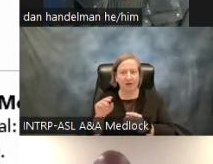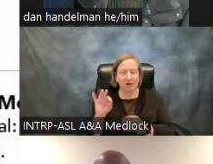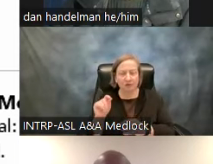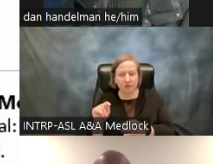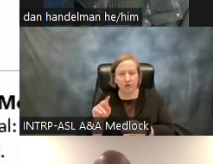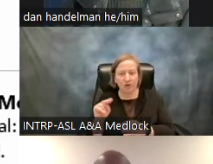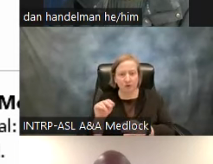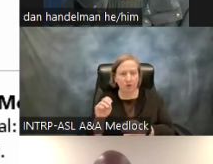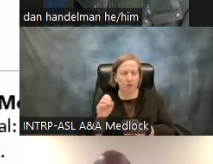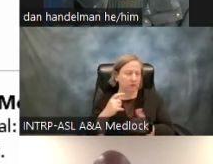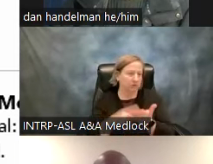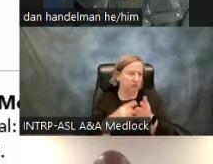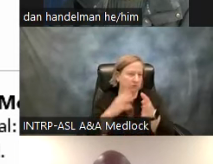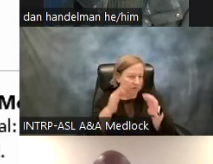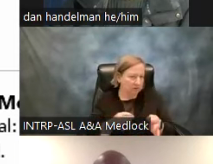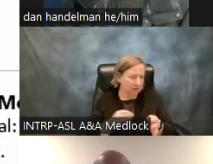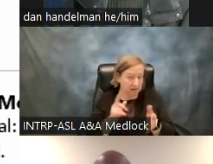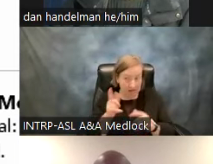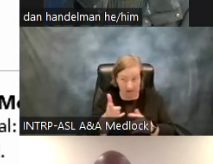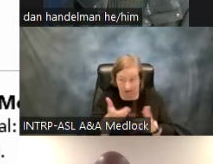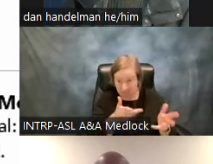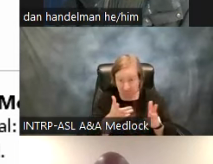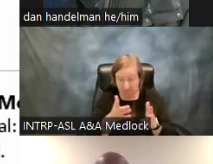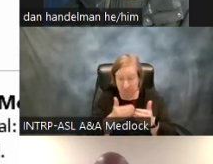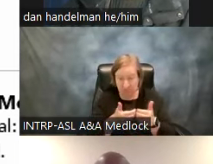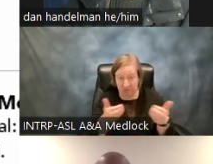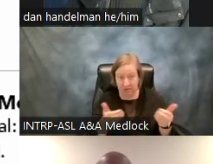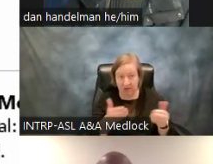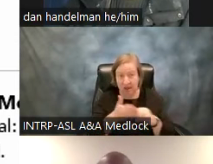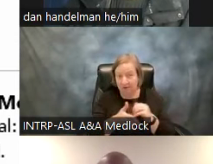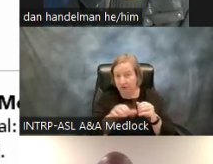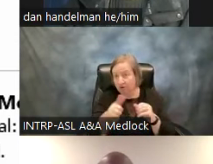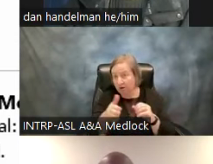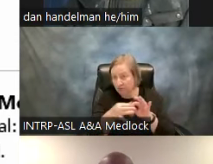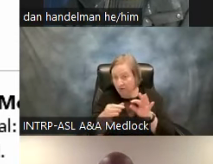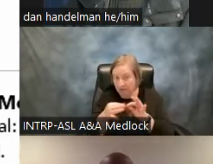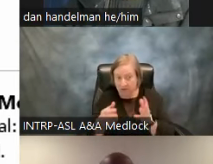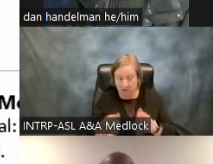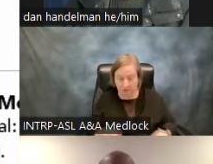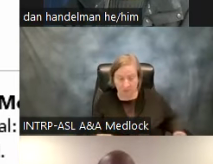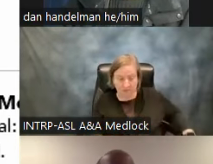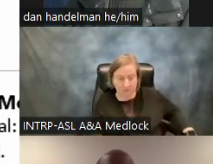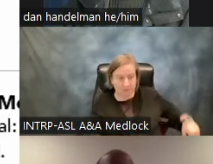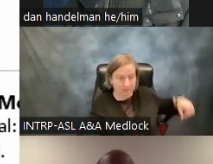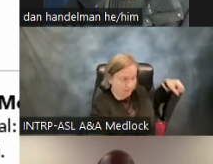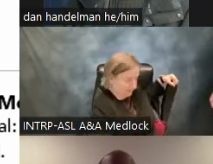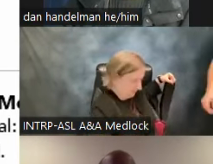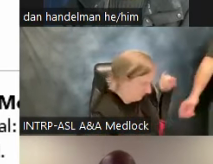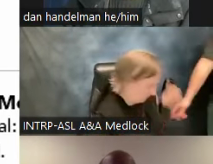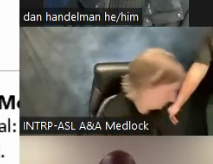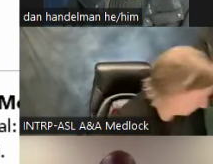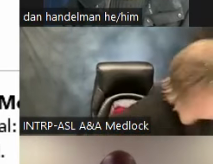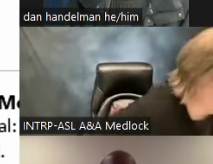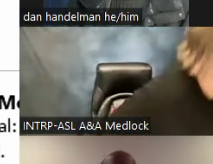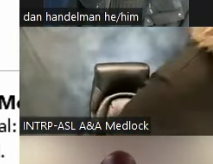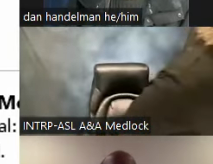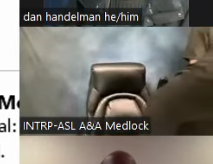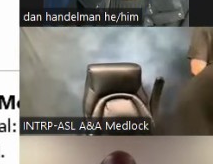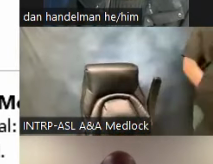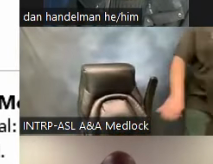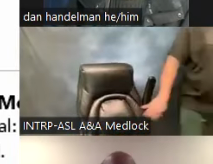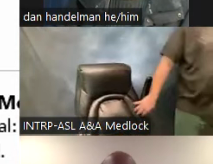separately Okay. right now, after, of course, other comments. Yes, thank you. Then I will ask the